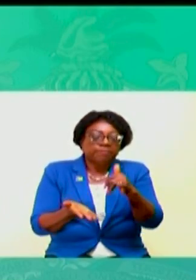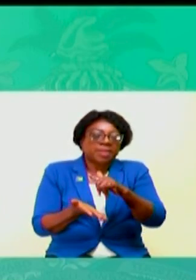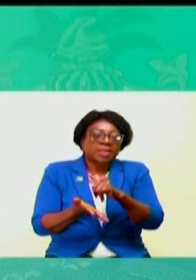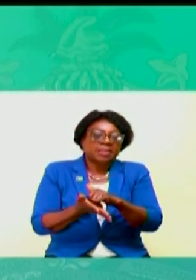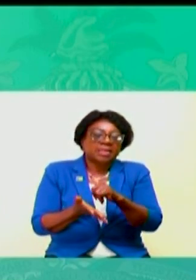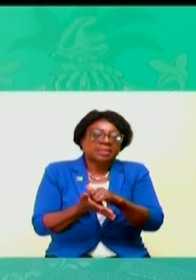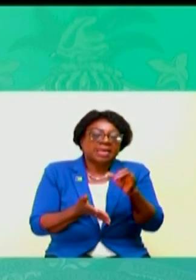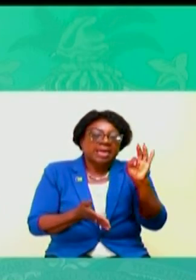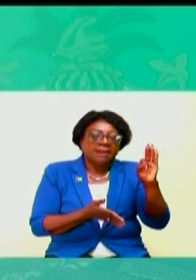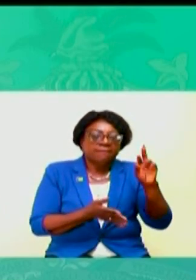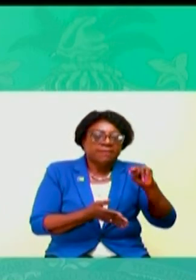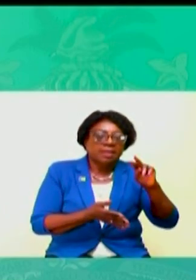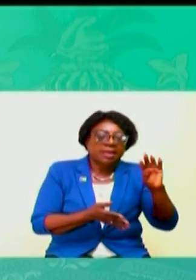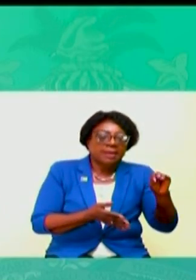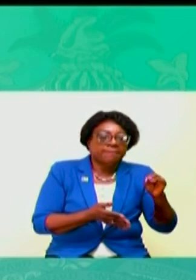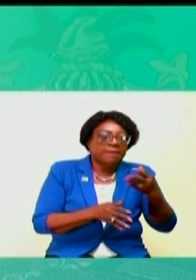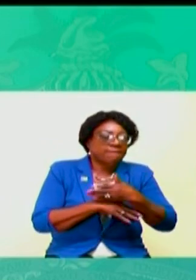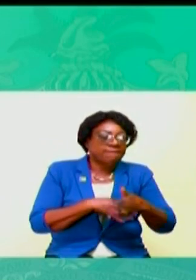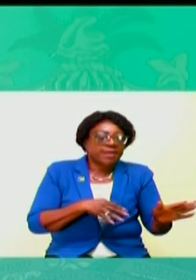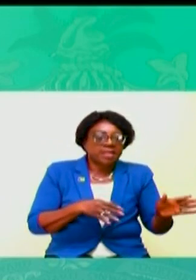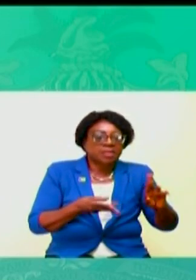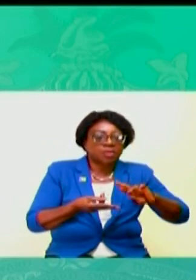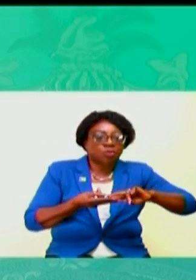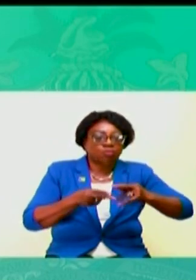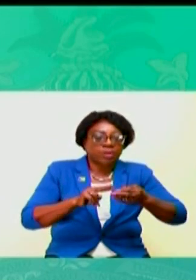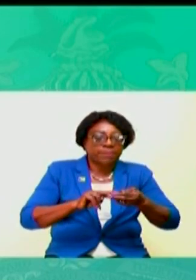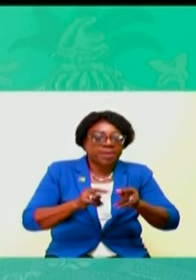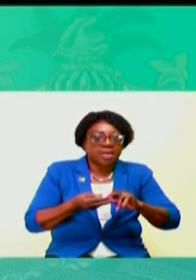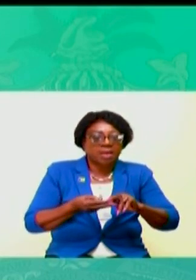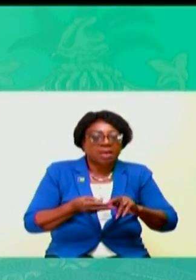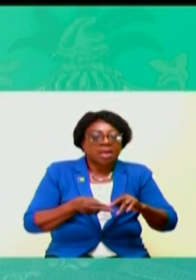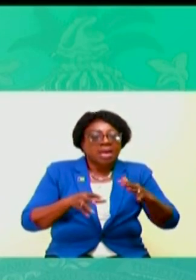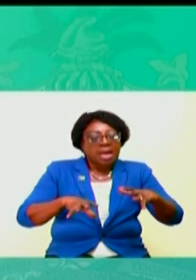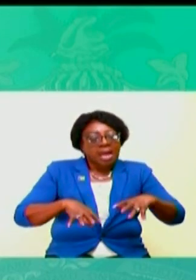Maybe they can advise how to recover the millions